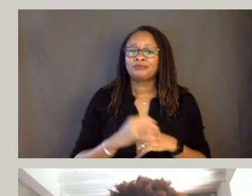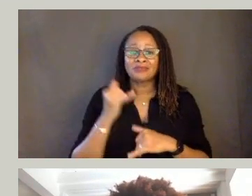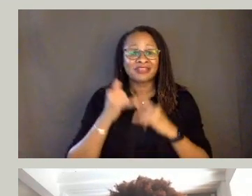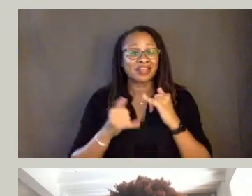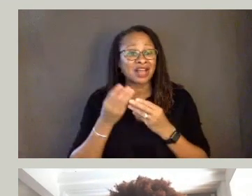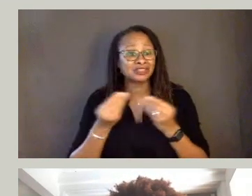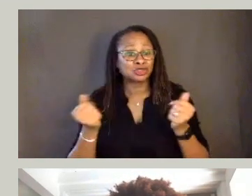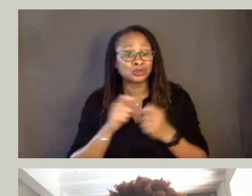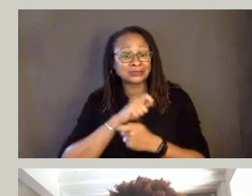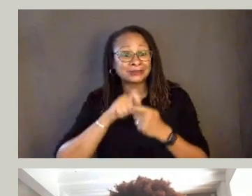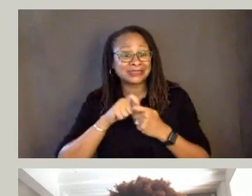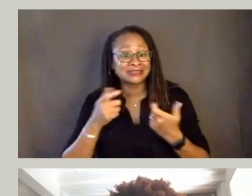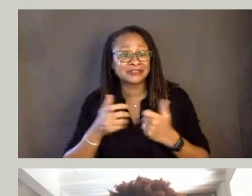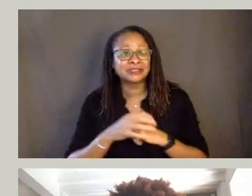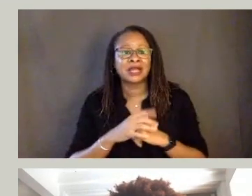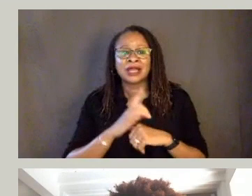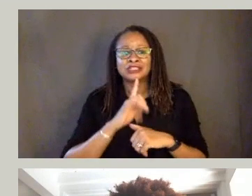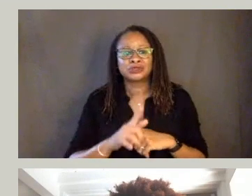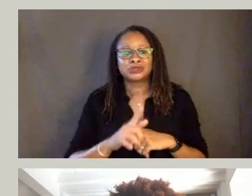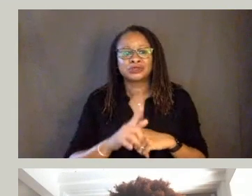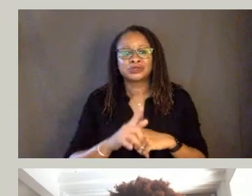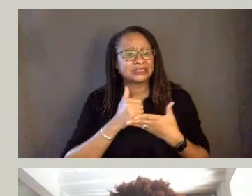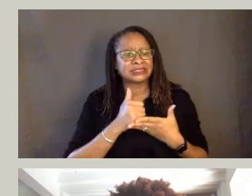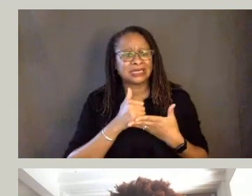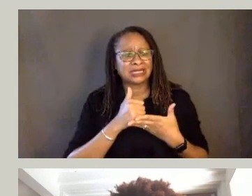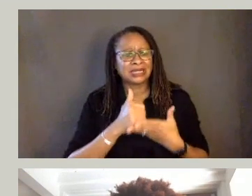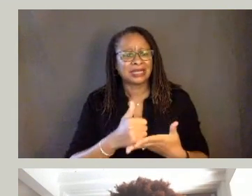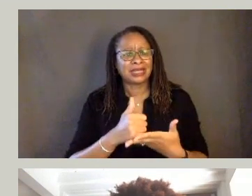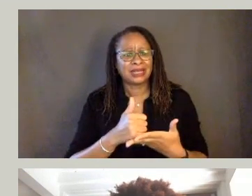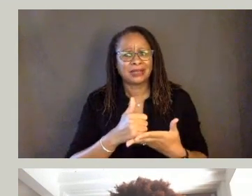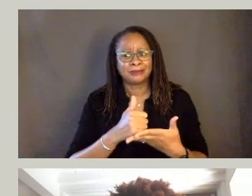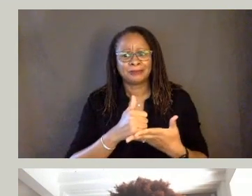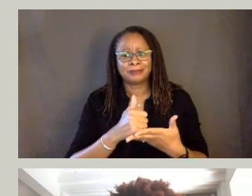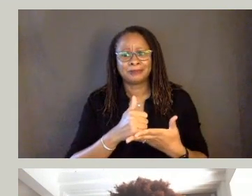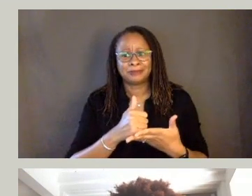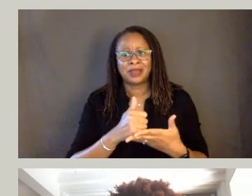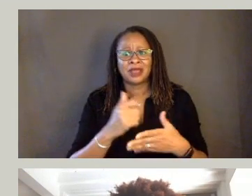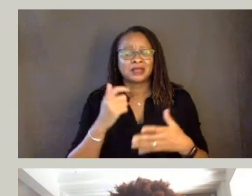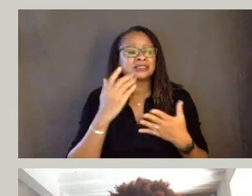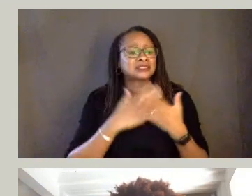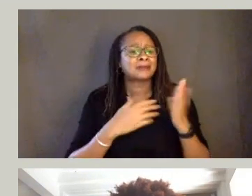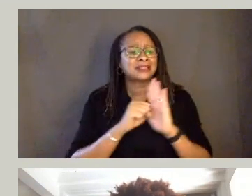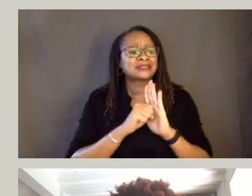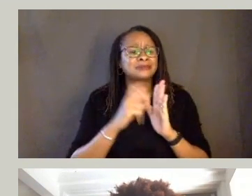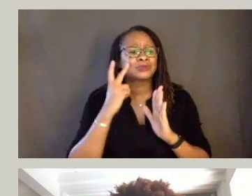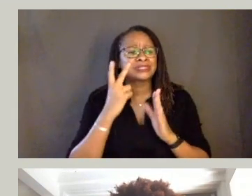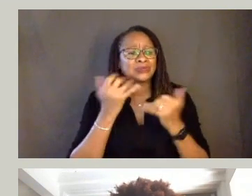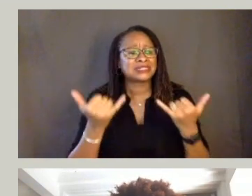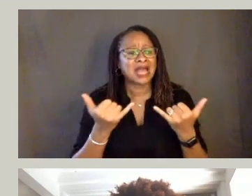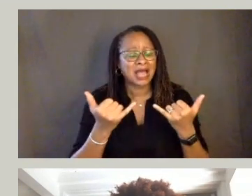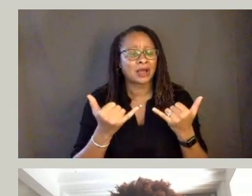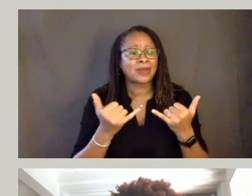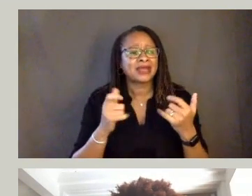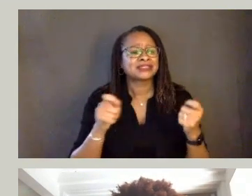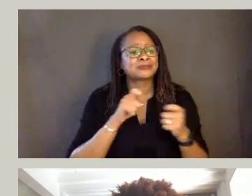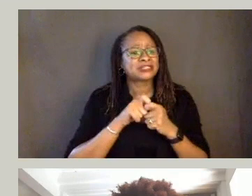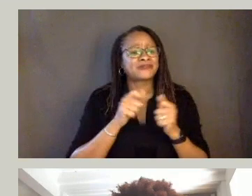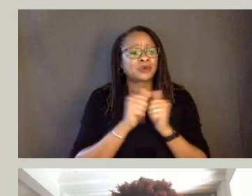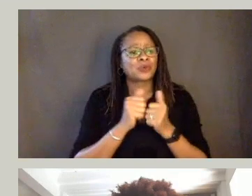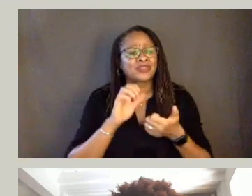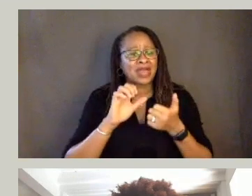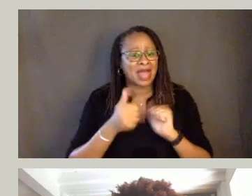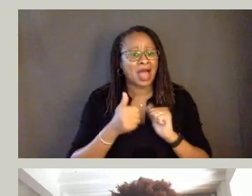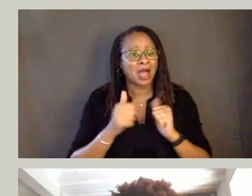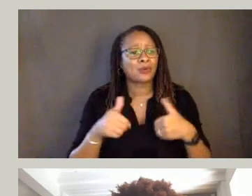particular is really helpful for some of the tensions that we're seeing right now in terms of how it provides one